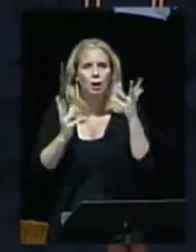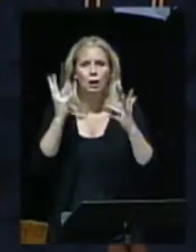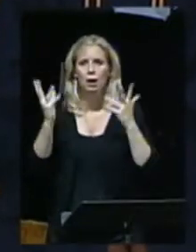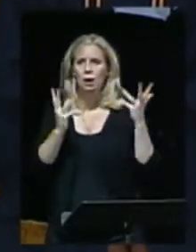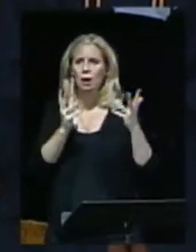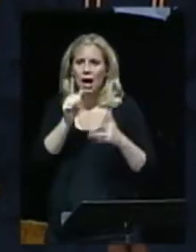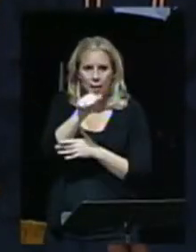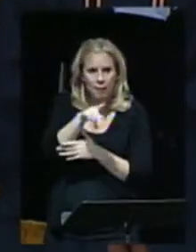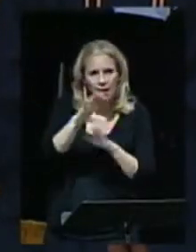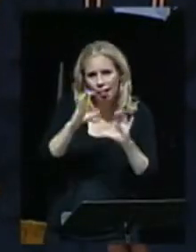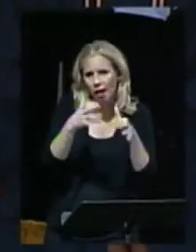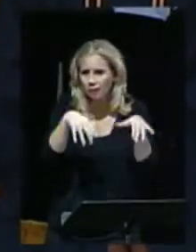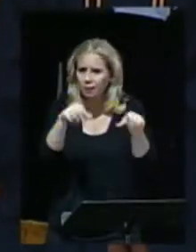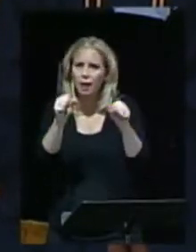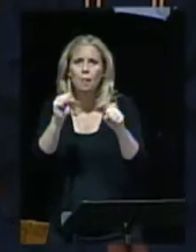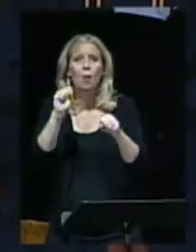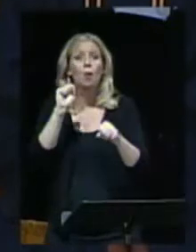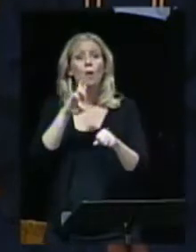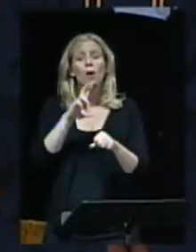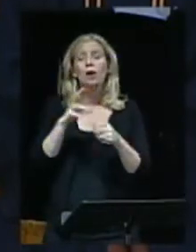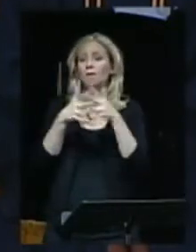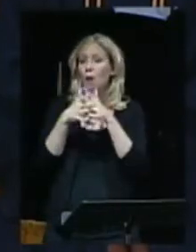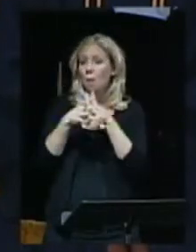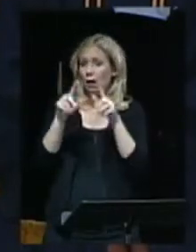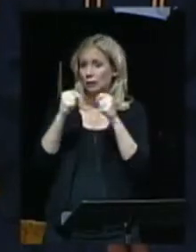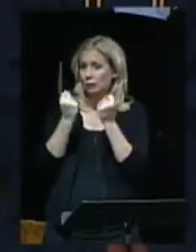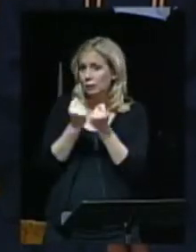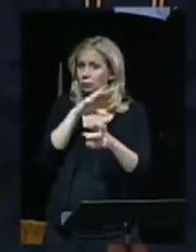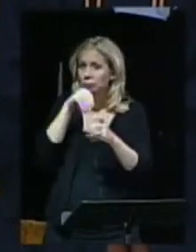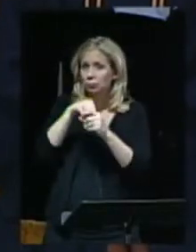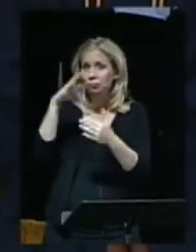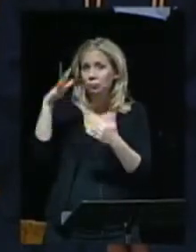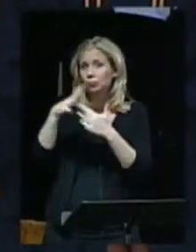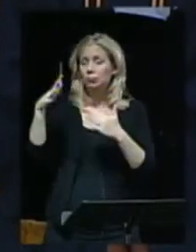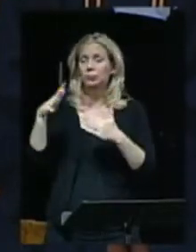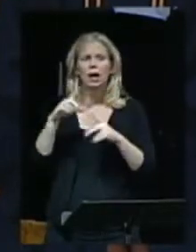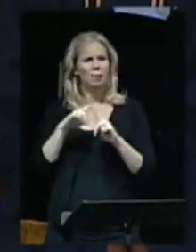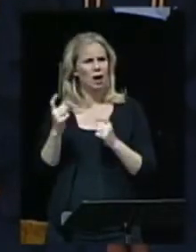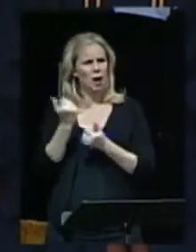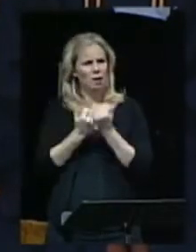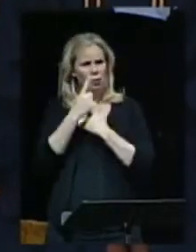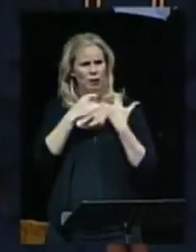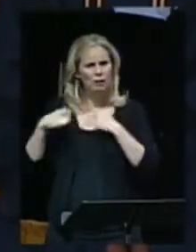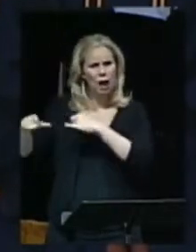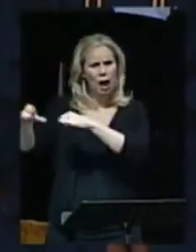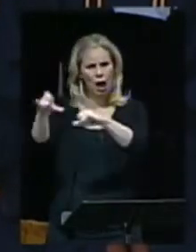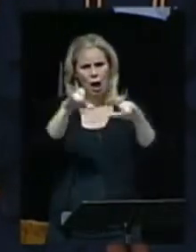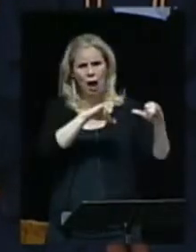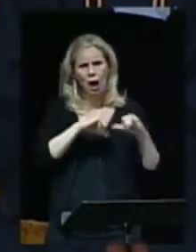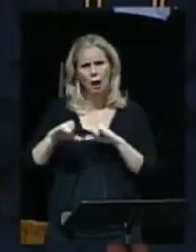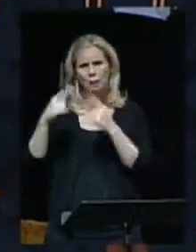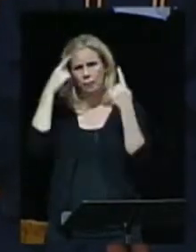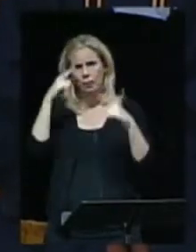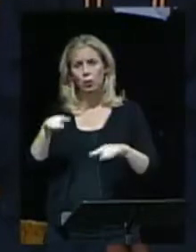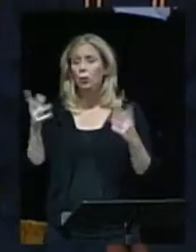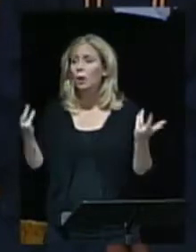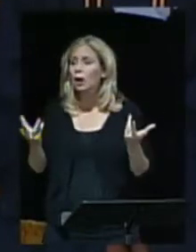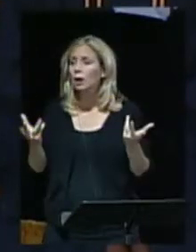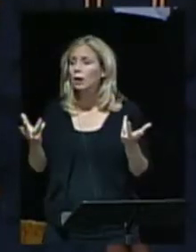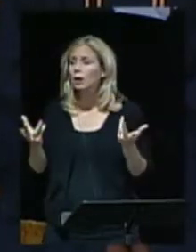those AP classes or make the varsity football team. But everyone had one thing in common.